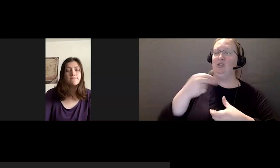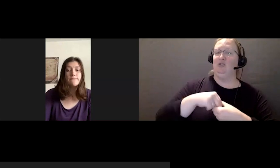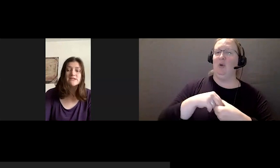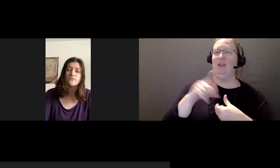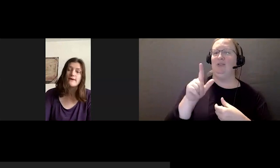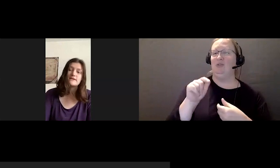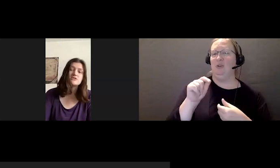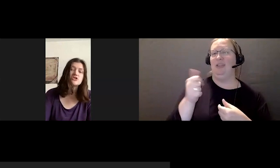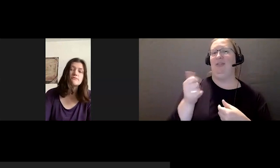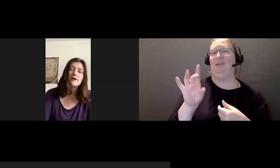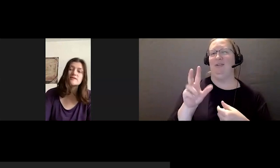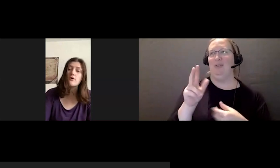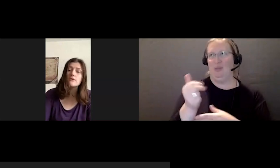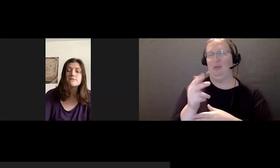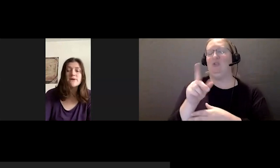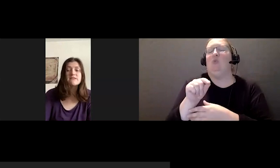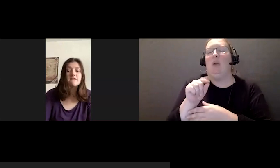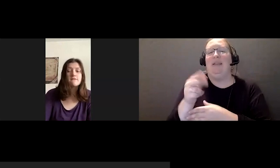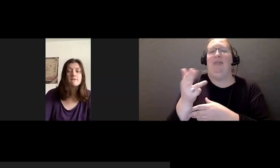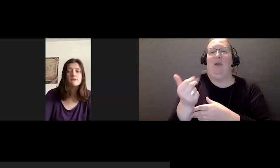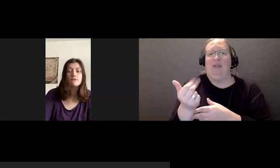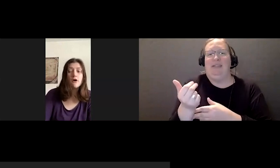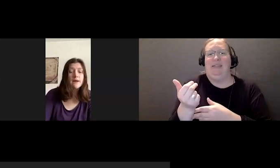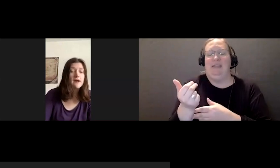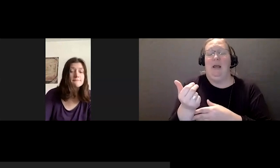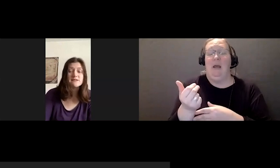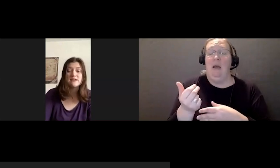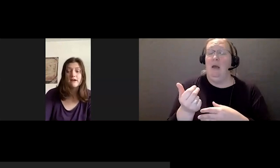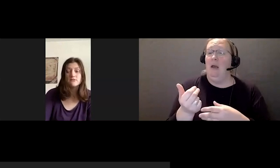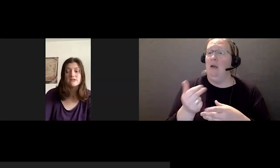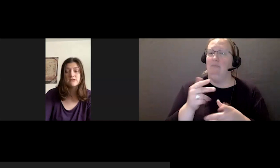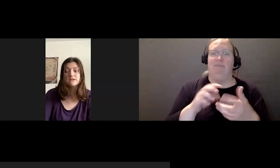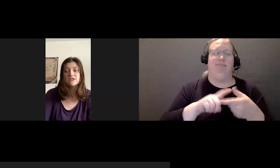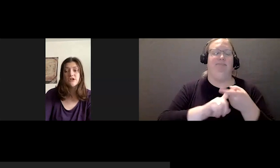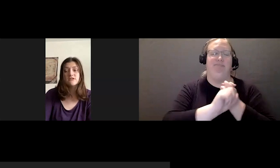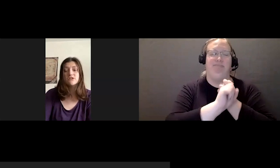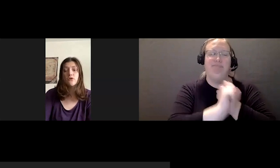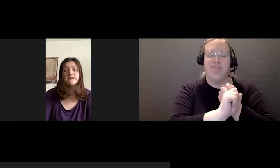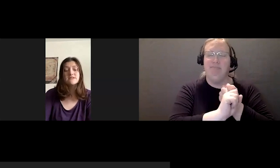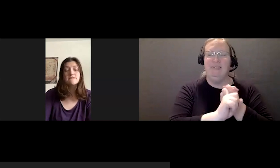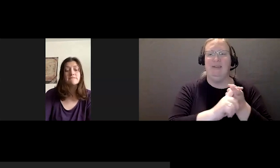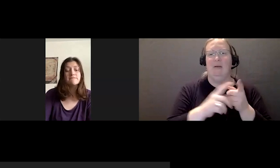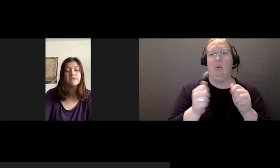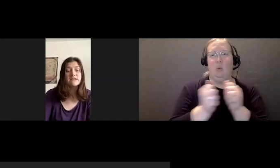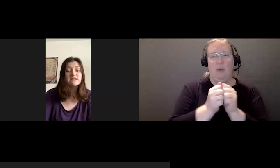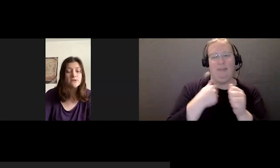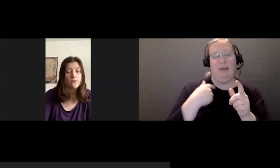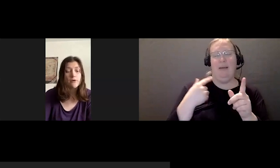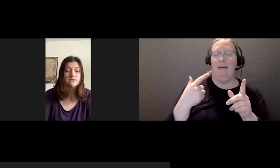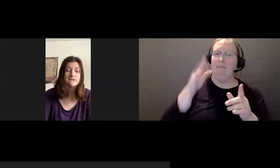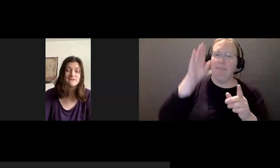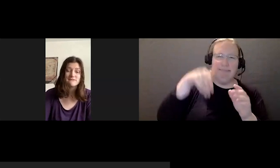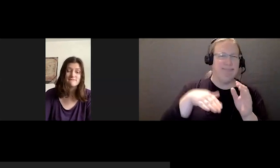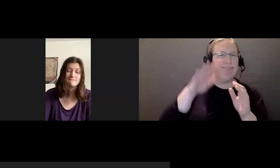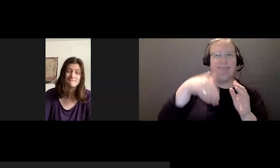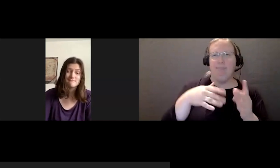She is my best friend, and she has always been there through all my ups and downs to share the joys and